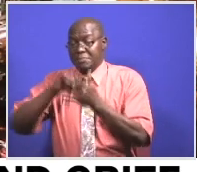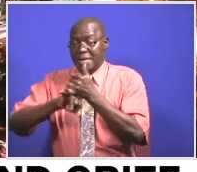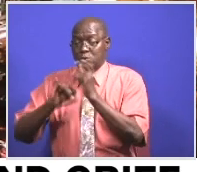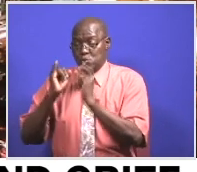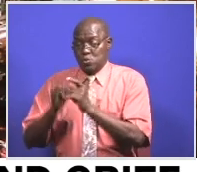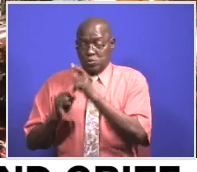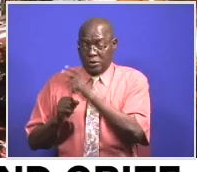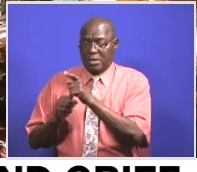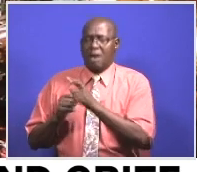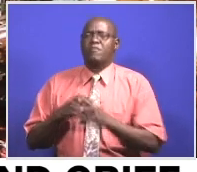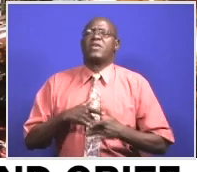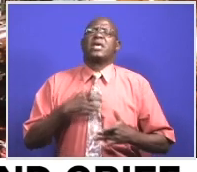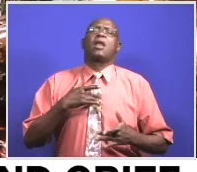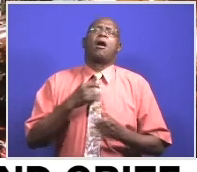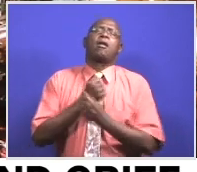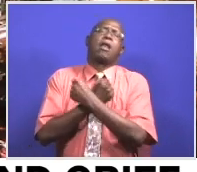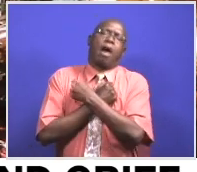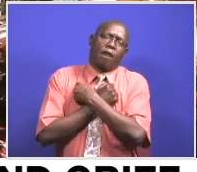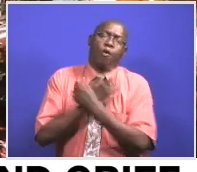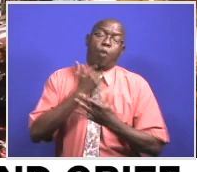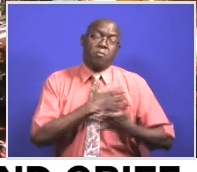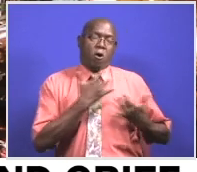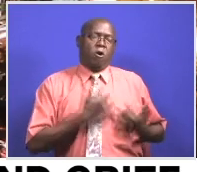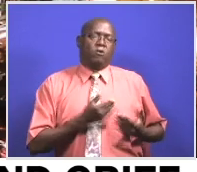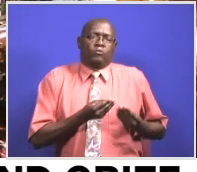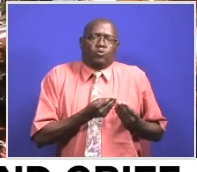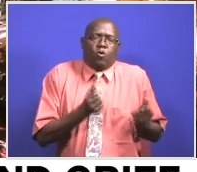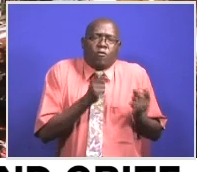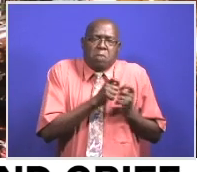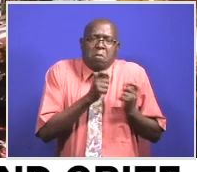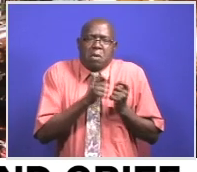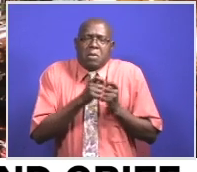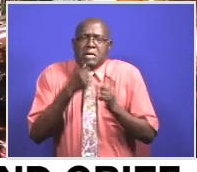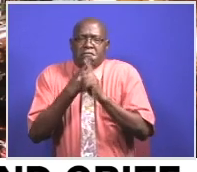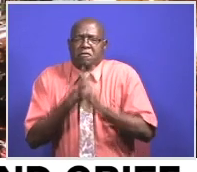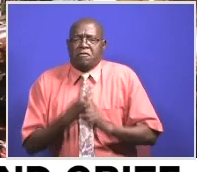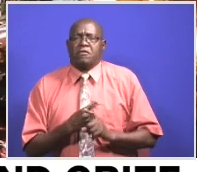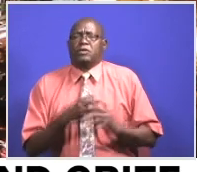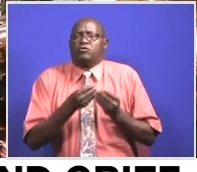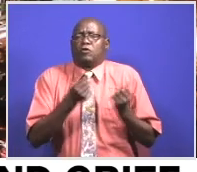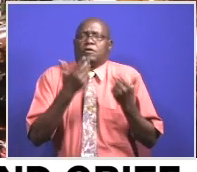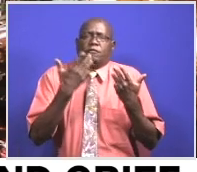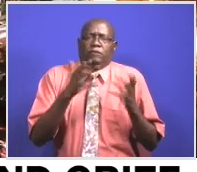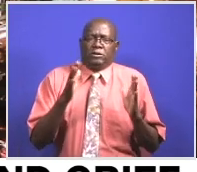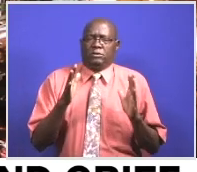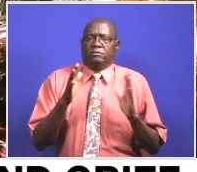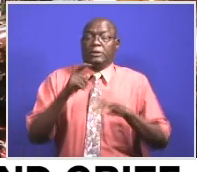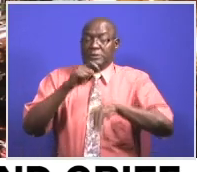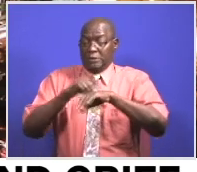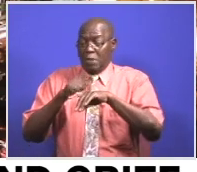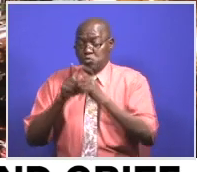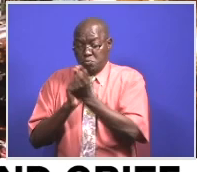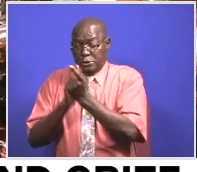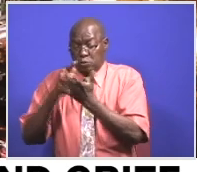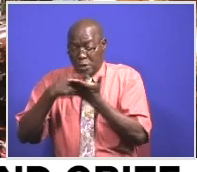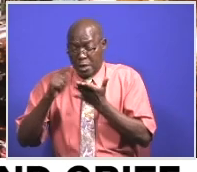taken time to heal. I have taken time to face the reality of my life. You get it? So the time you get to meet with the right person, you